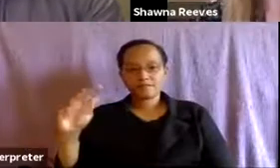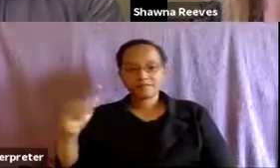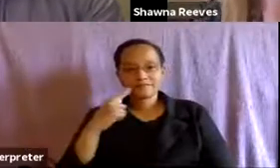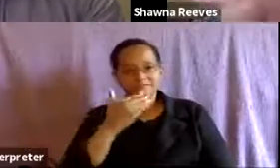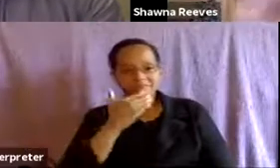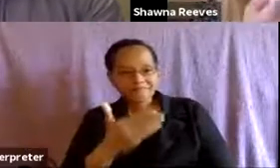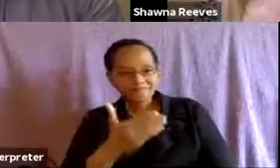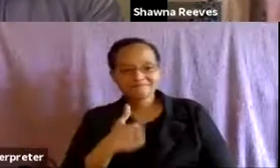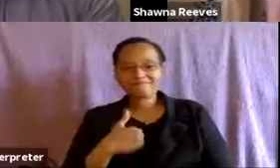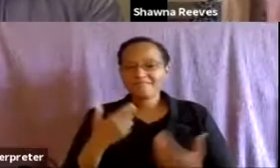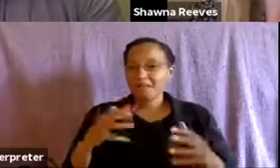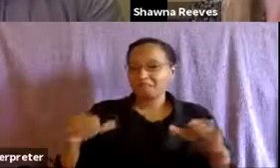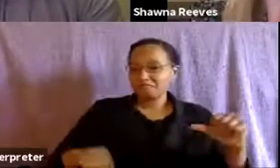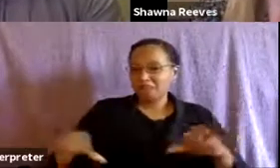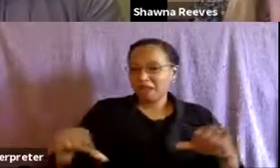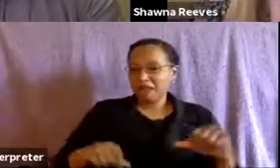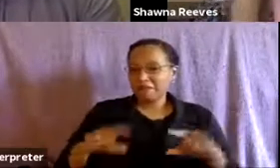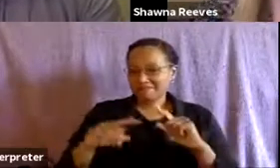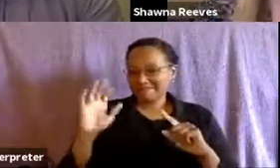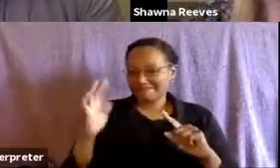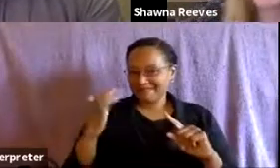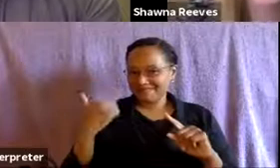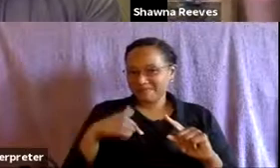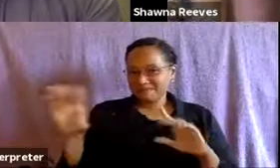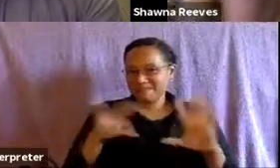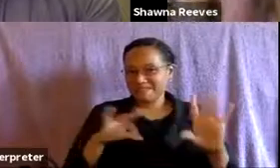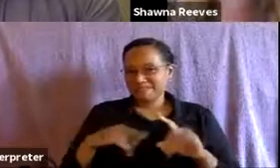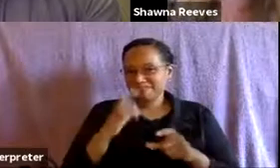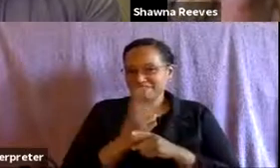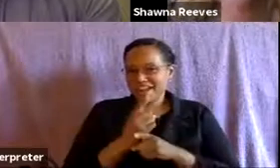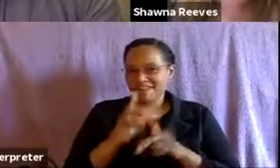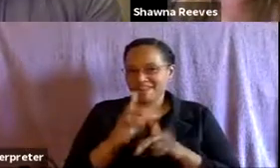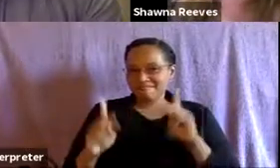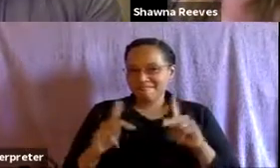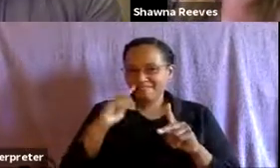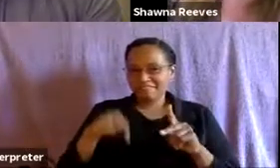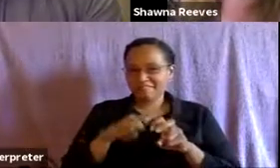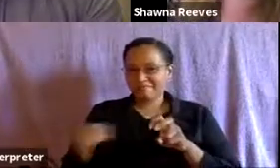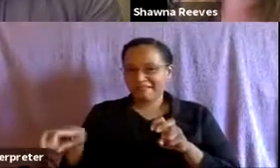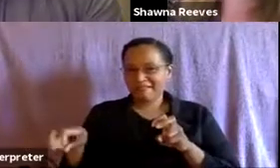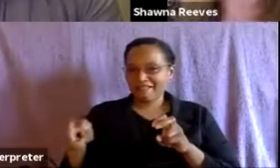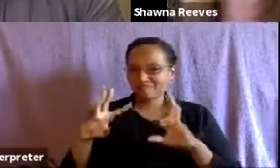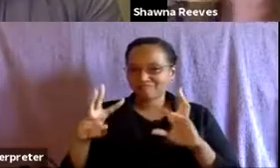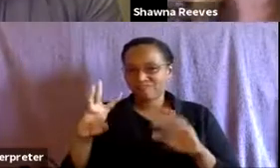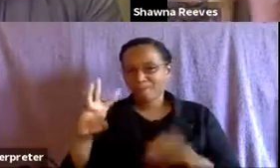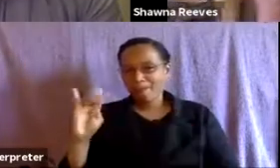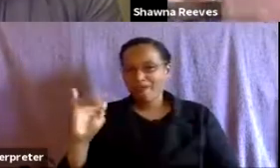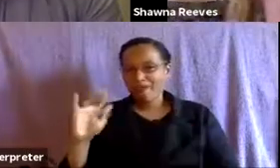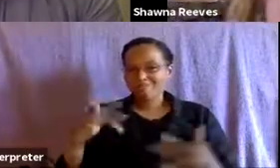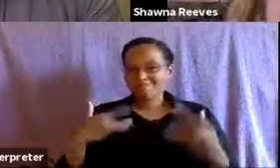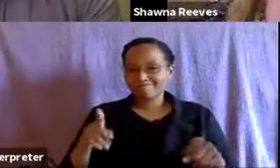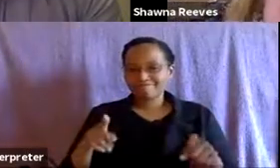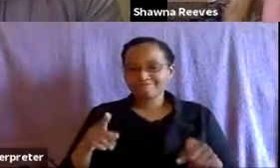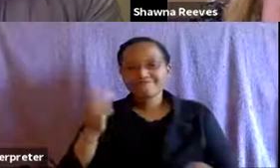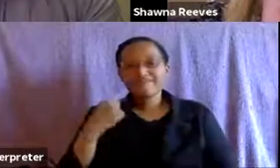think it broadens the conversation to sort of a bigger table for us all to sit at. Right. For more people to get involved. Thank you.